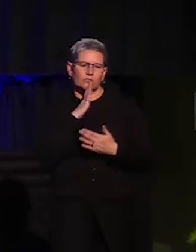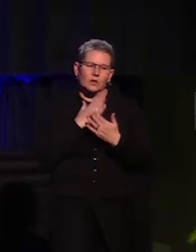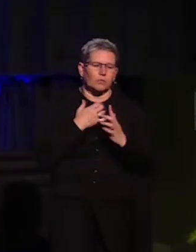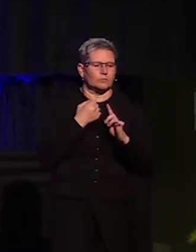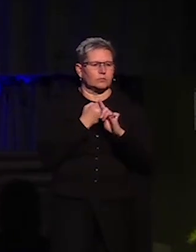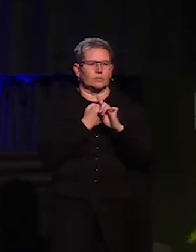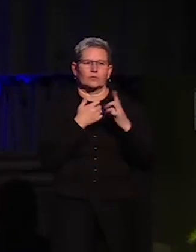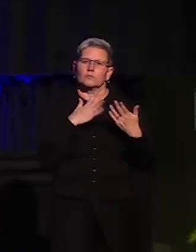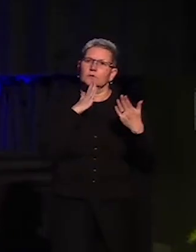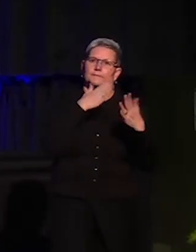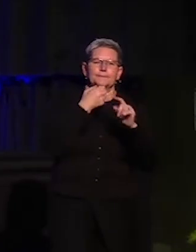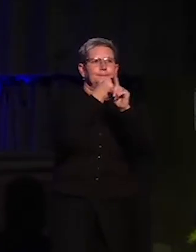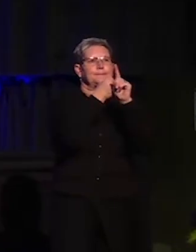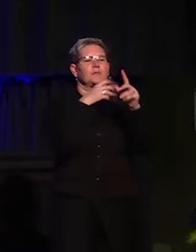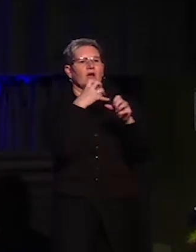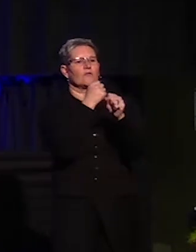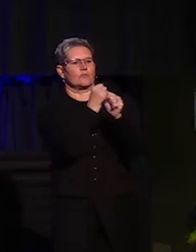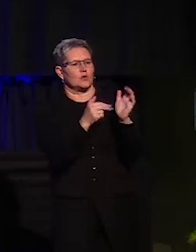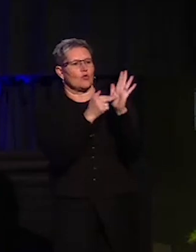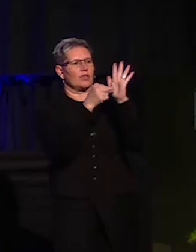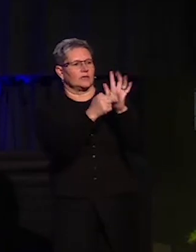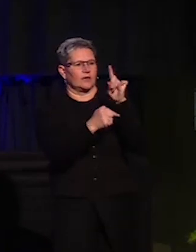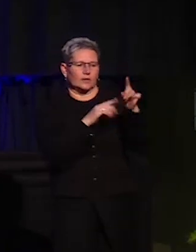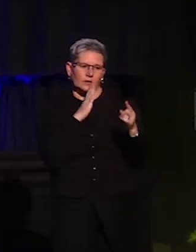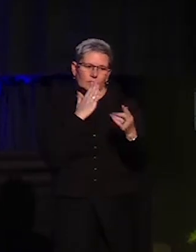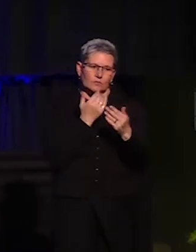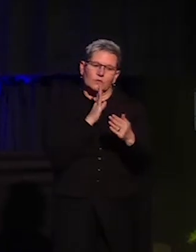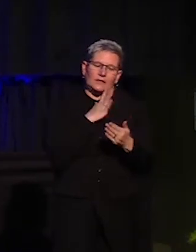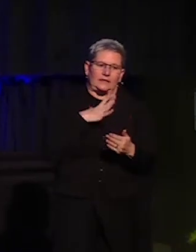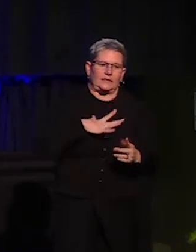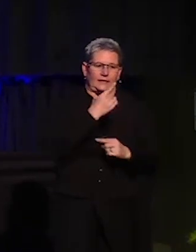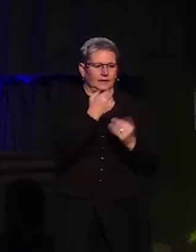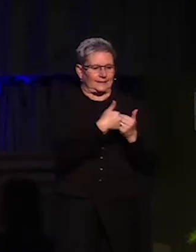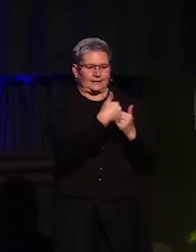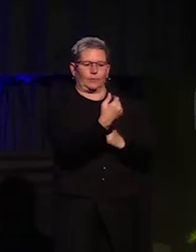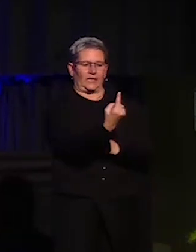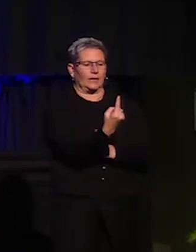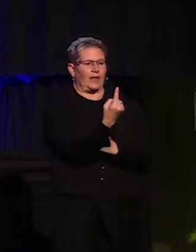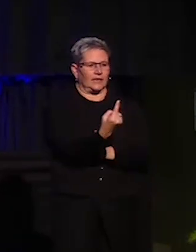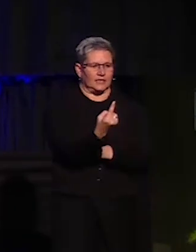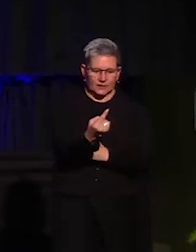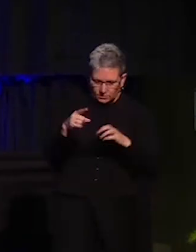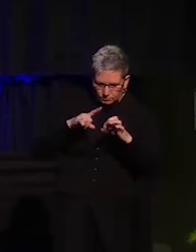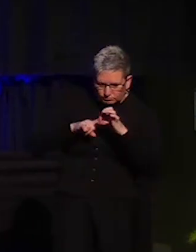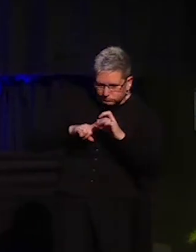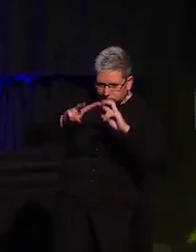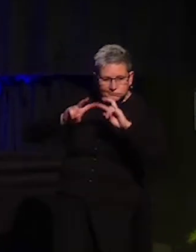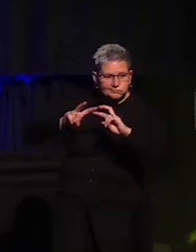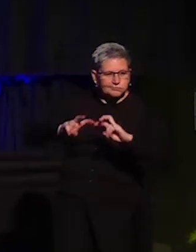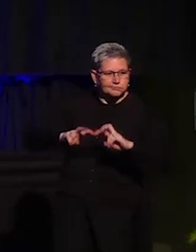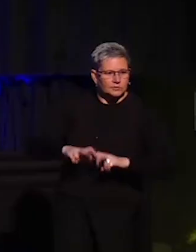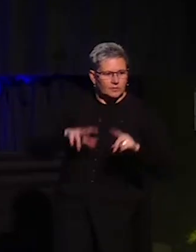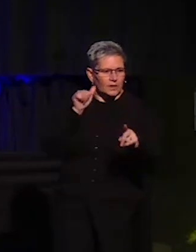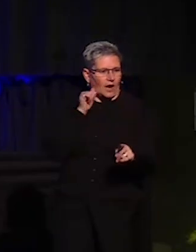the Northern Territory government to ensure that there is an independent inquiry, because we need to learn. The process